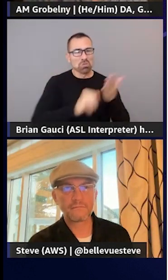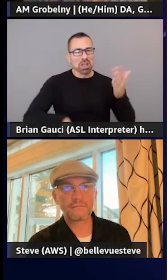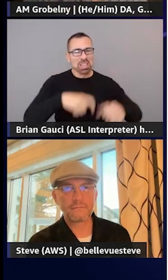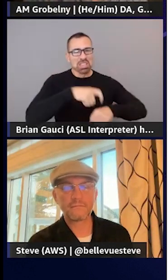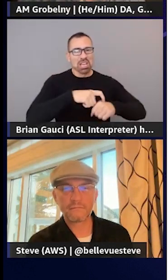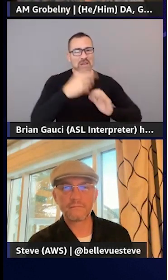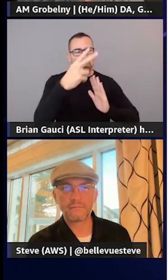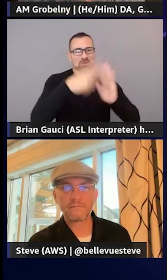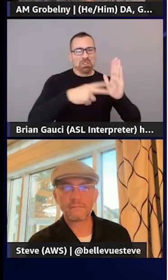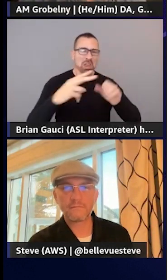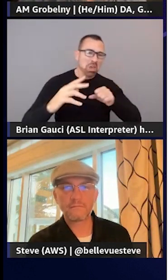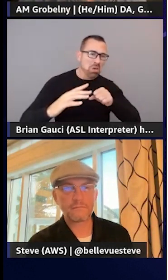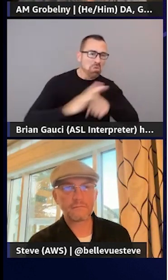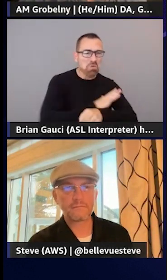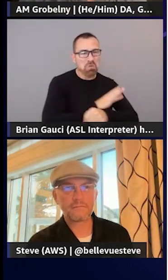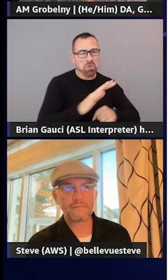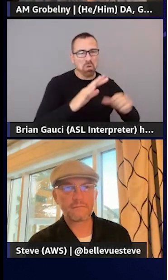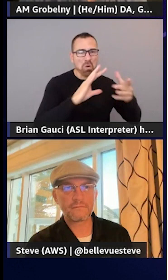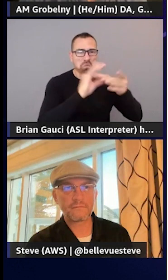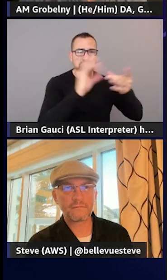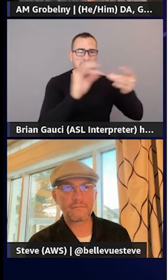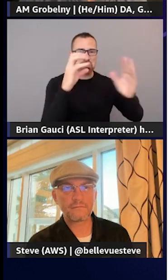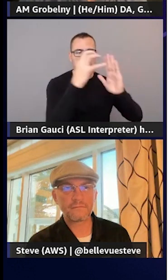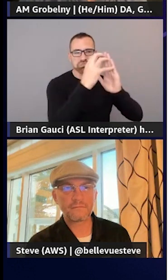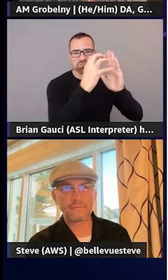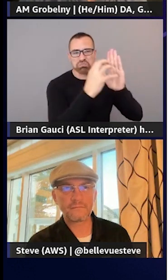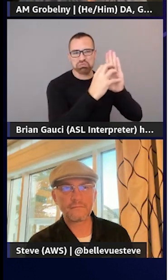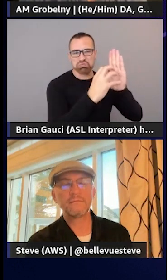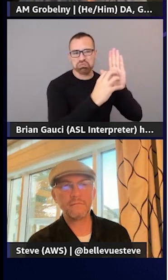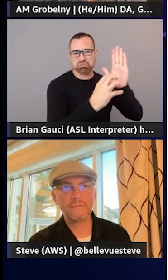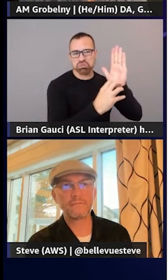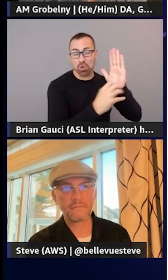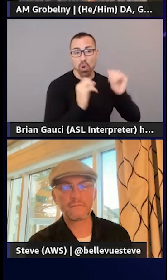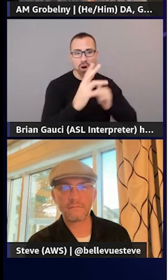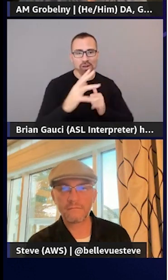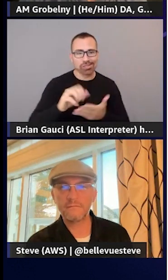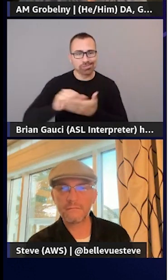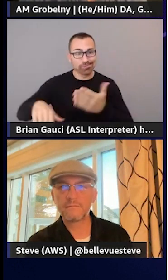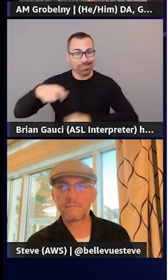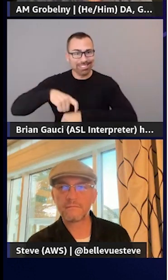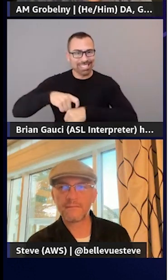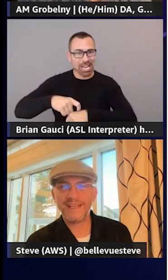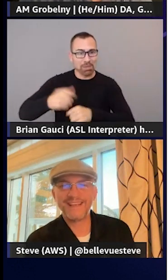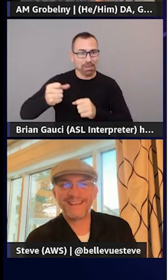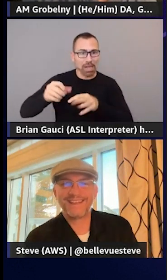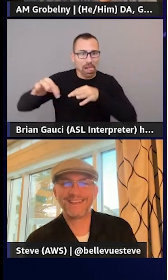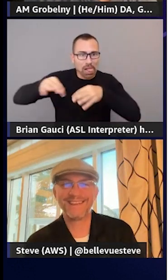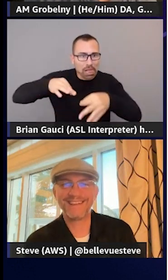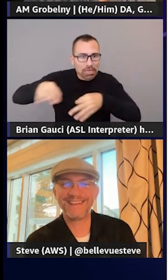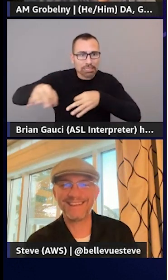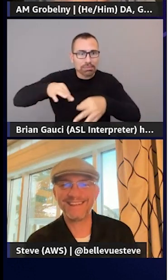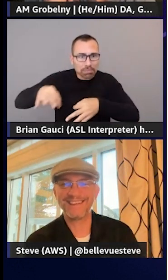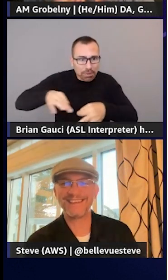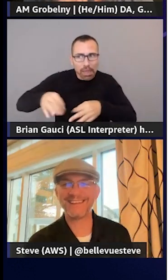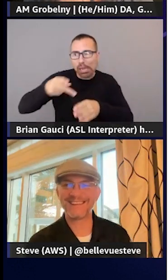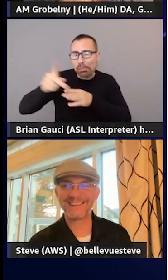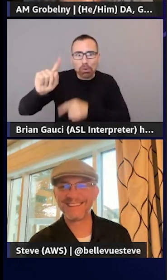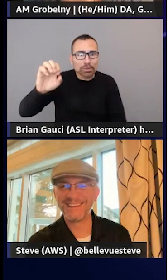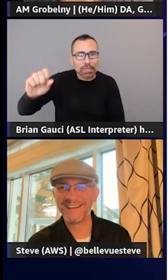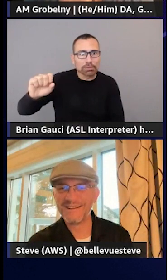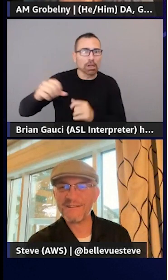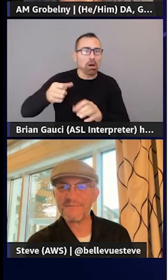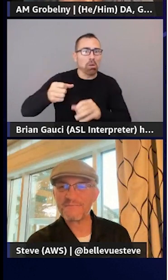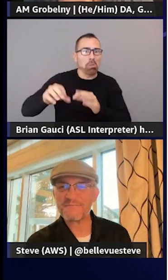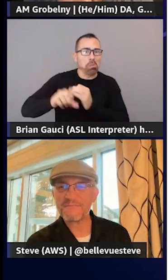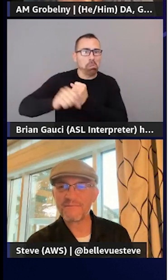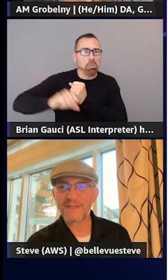may waste some time explaining pro tips like I'm doing right now. So hopefully, while